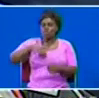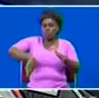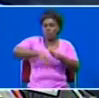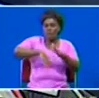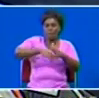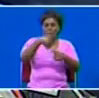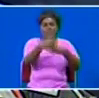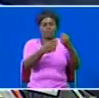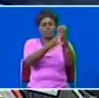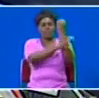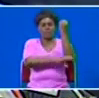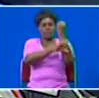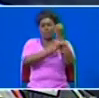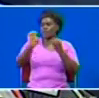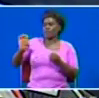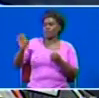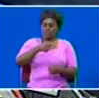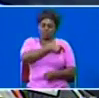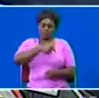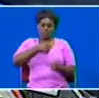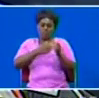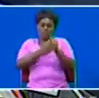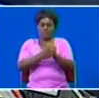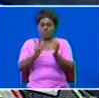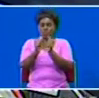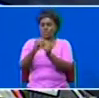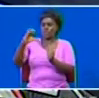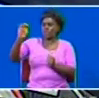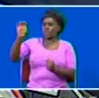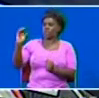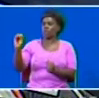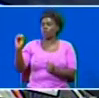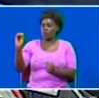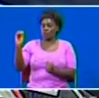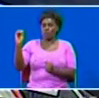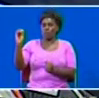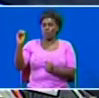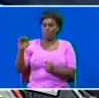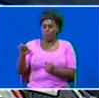development in the country. Everton's delegation was led by their CEO,